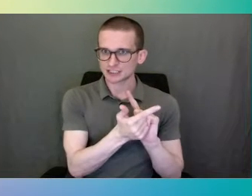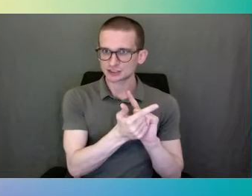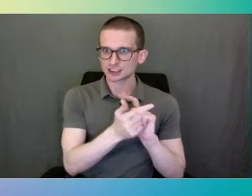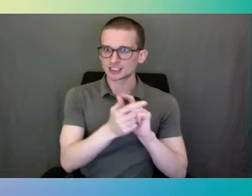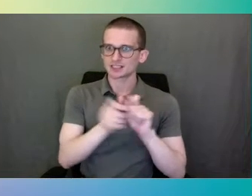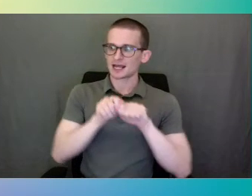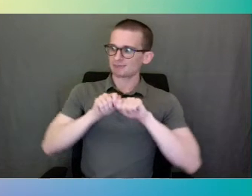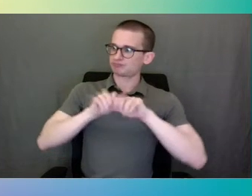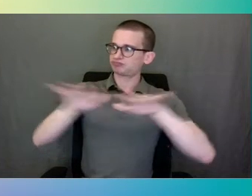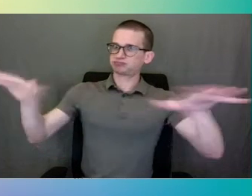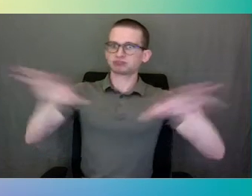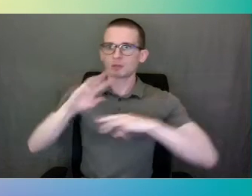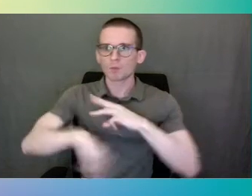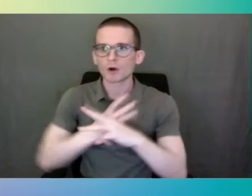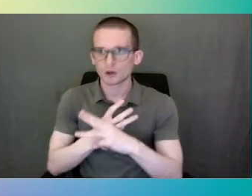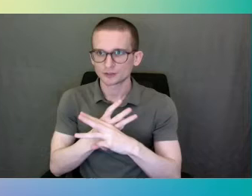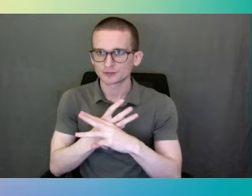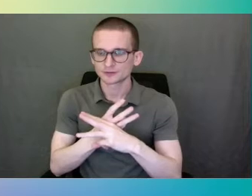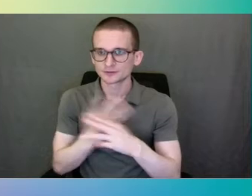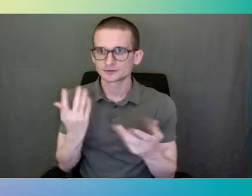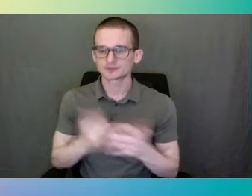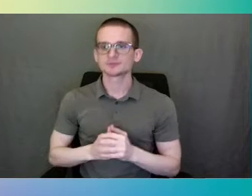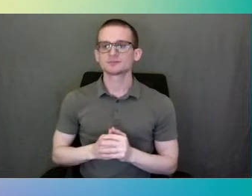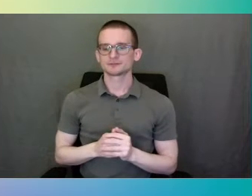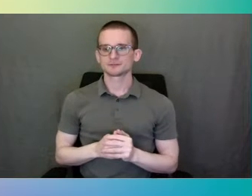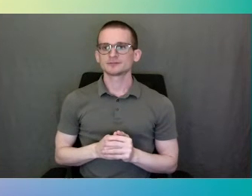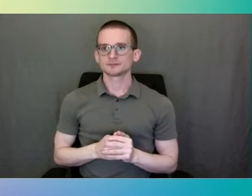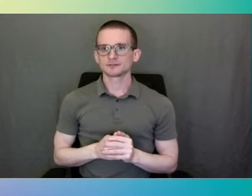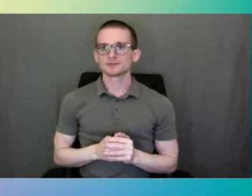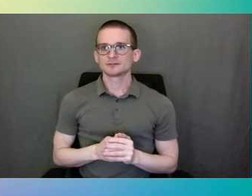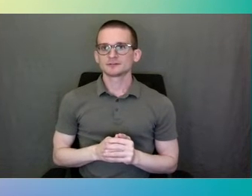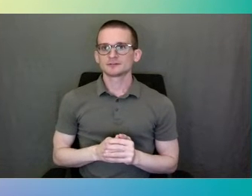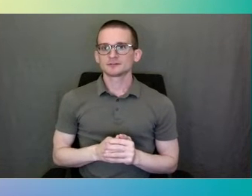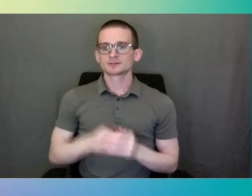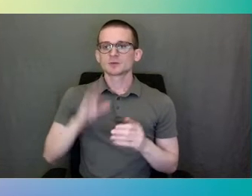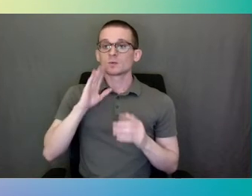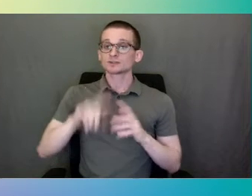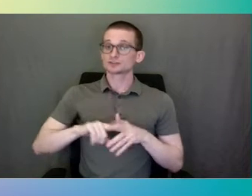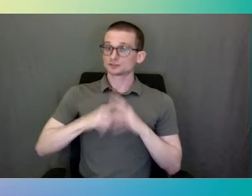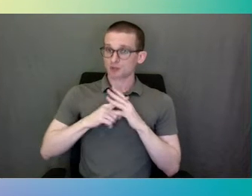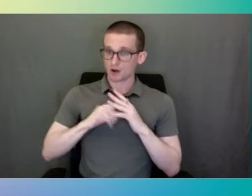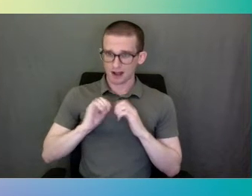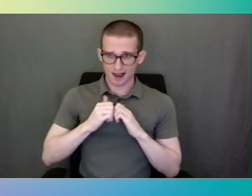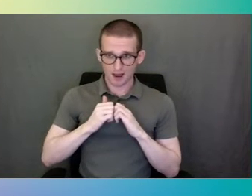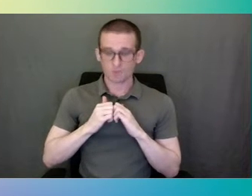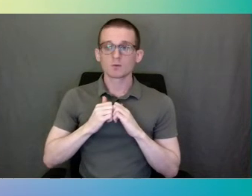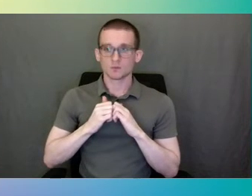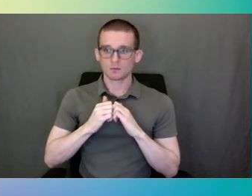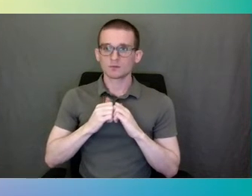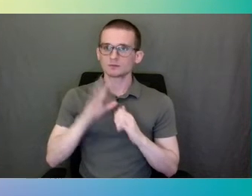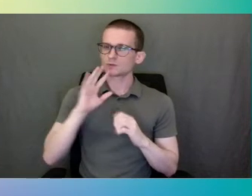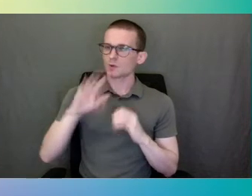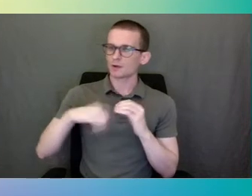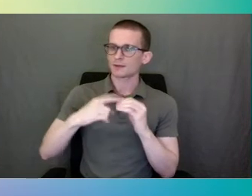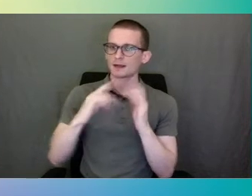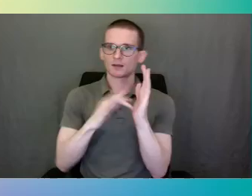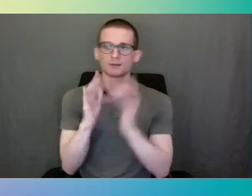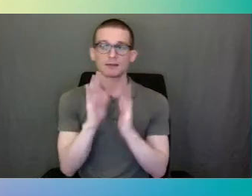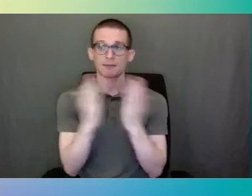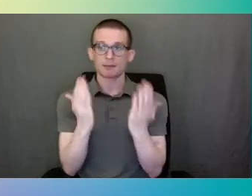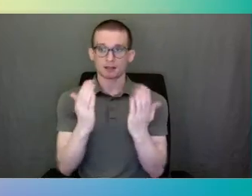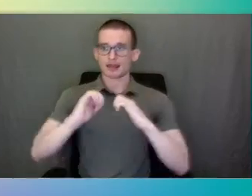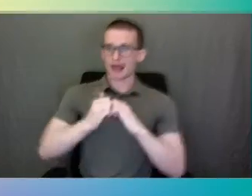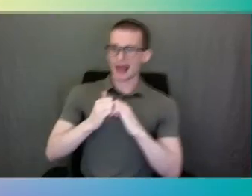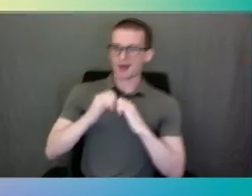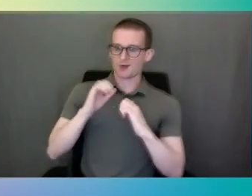world. So the way we're going to first start is we're going to talk about how the Bible was constructed, and